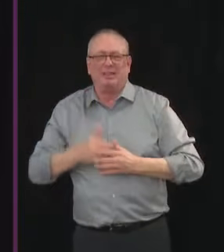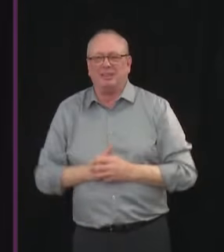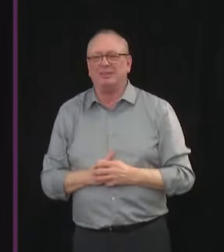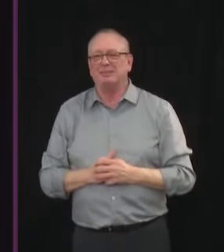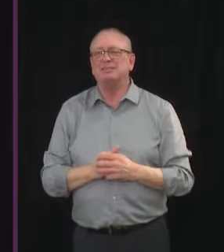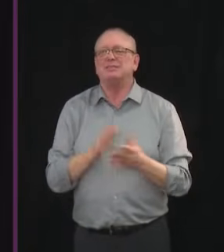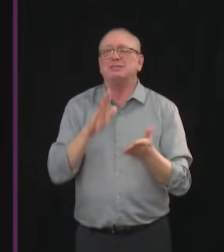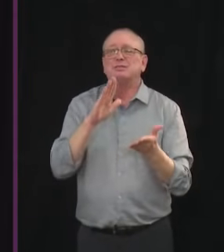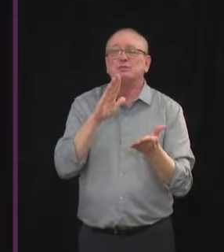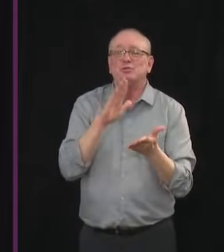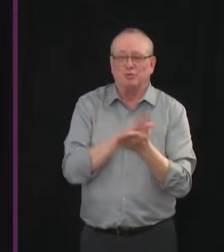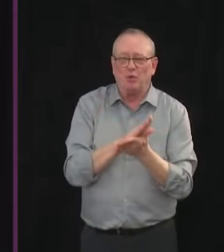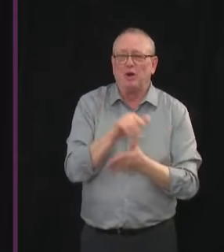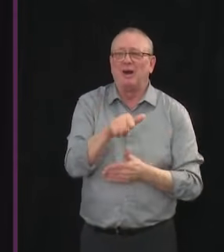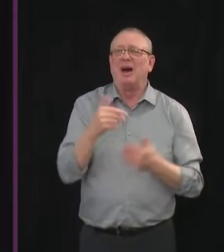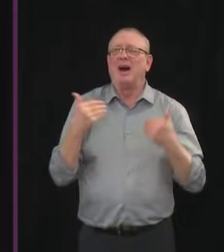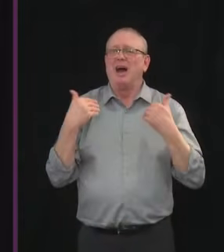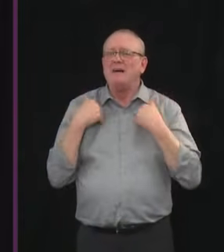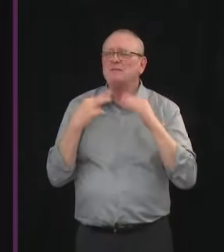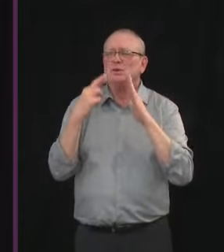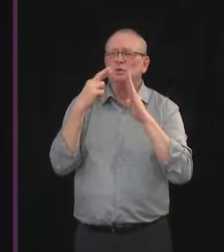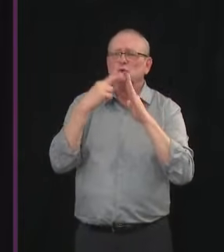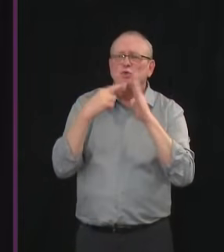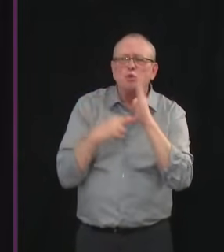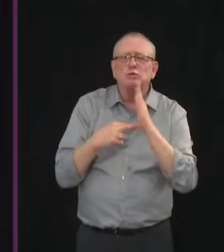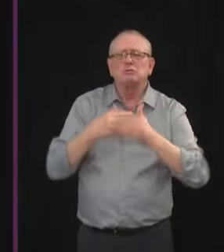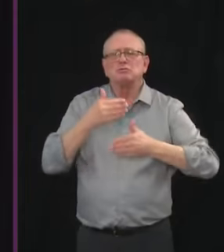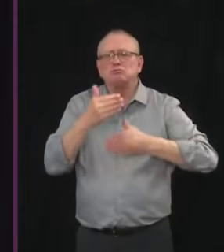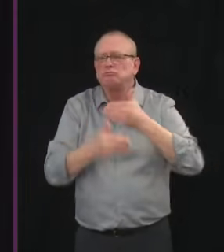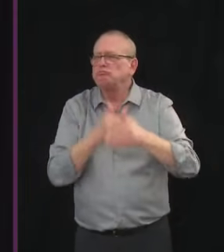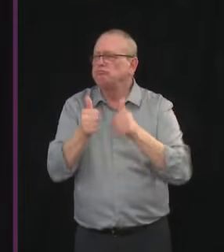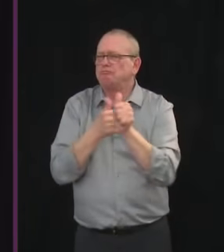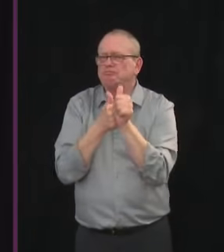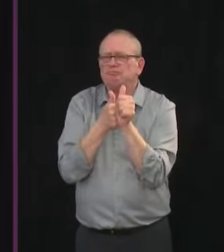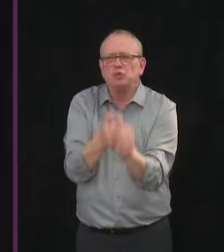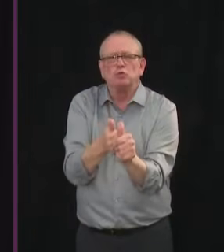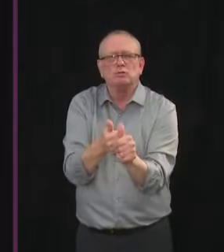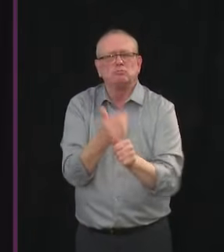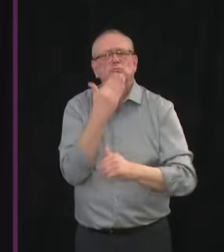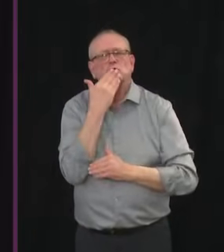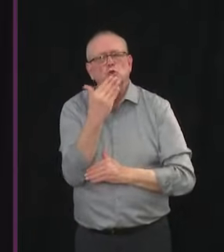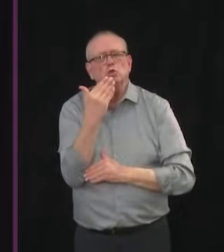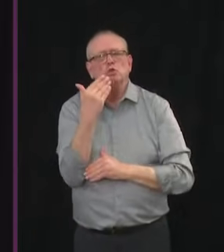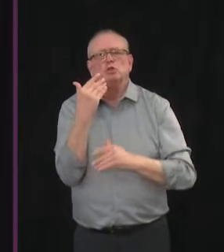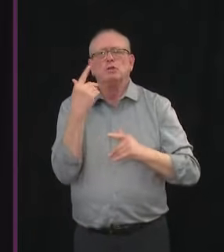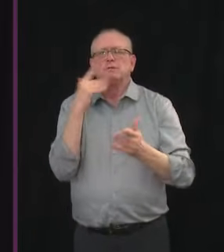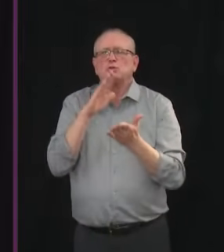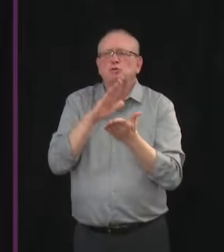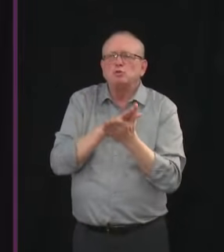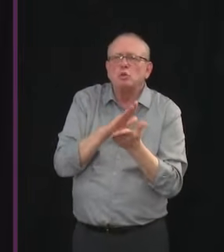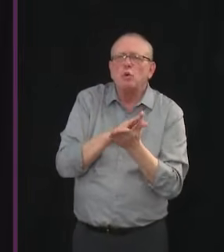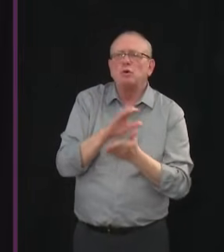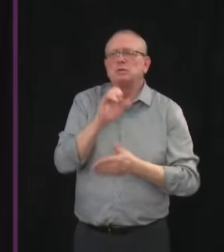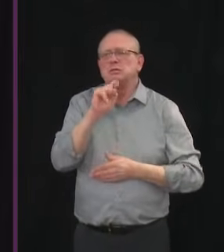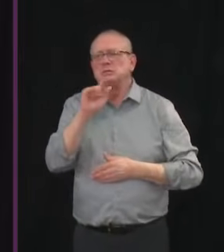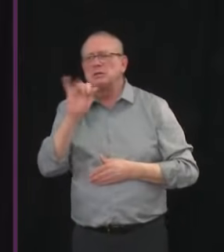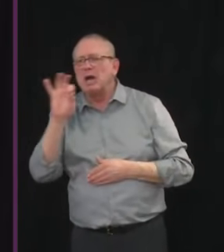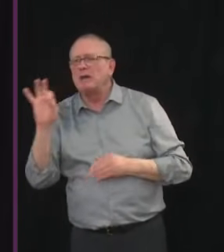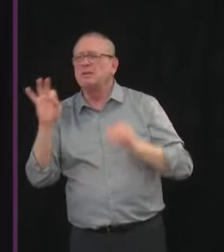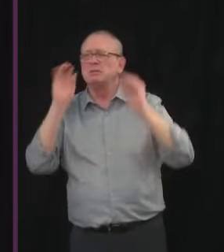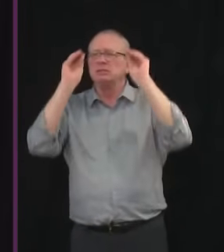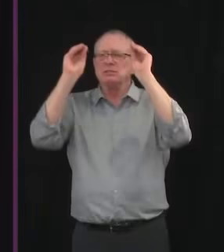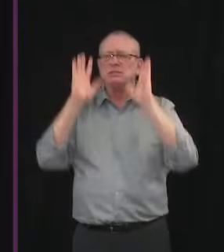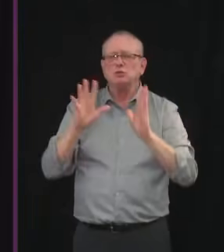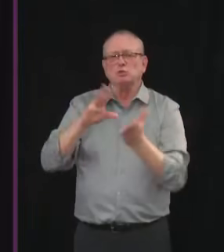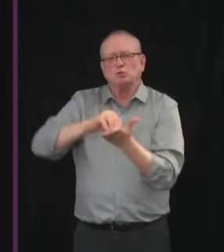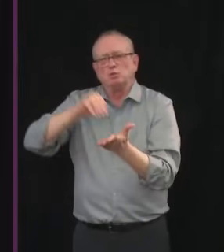the benefit of in-person learning while limiting spread in school. The impact of community transmission is another